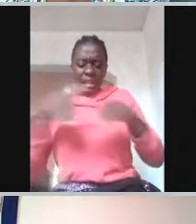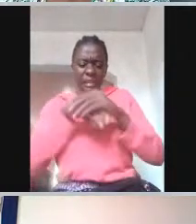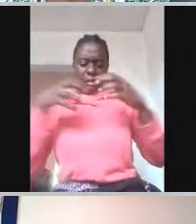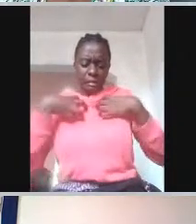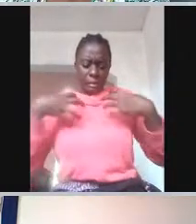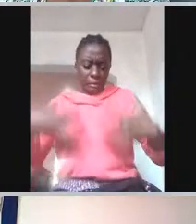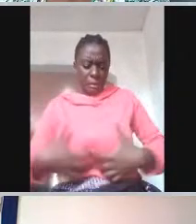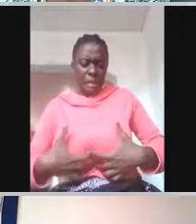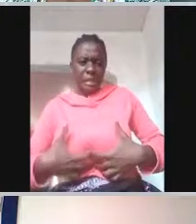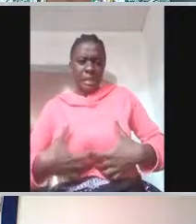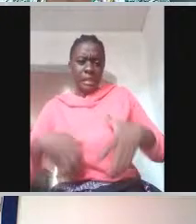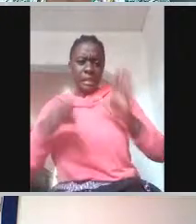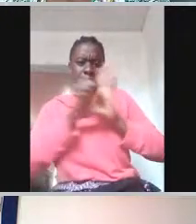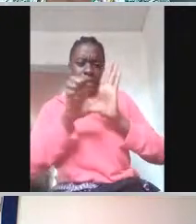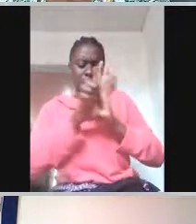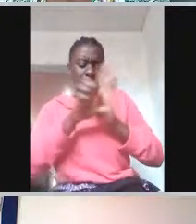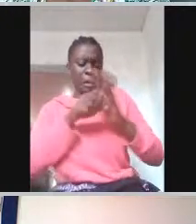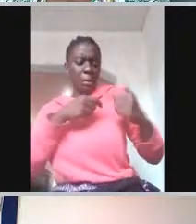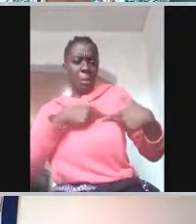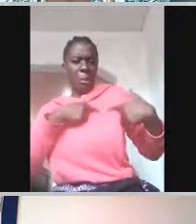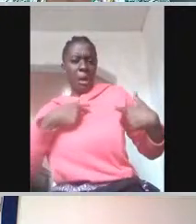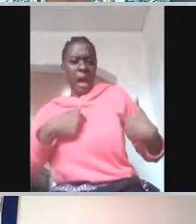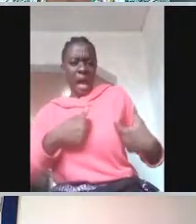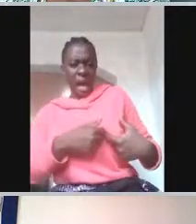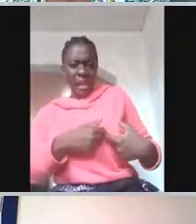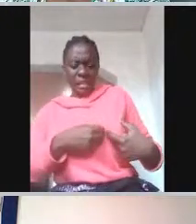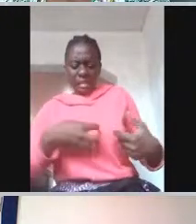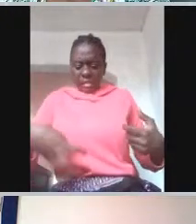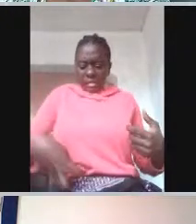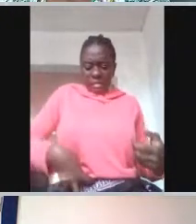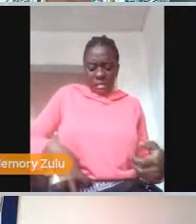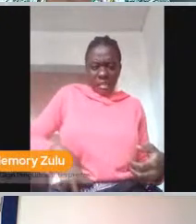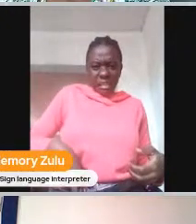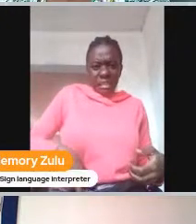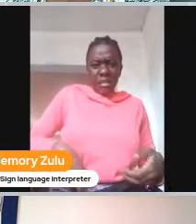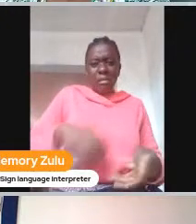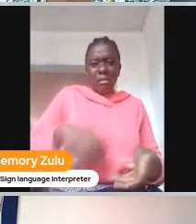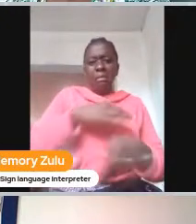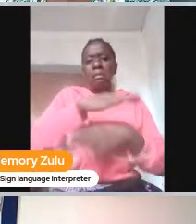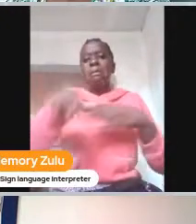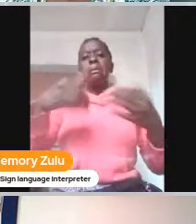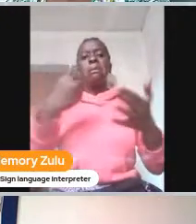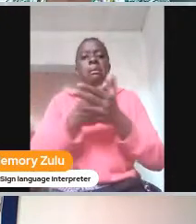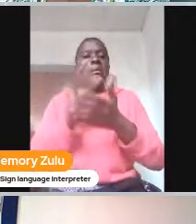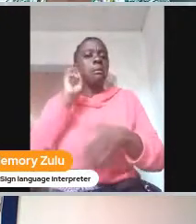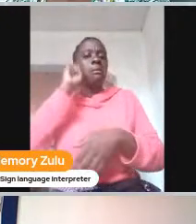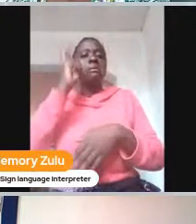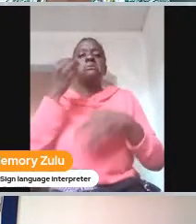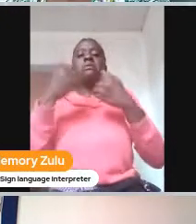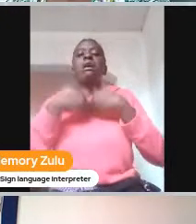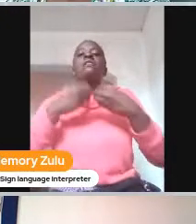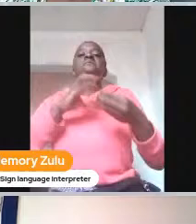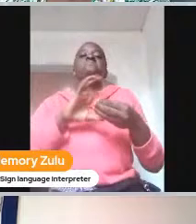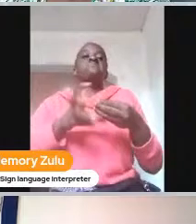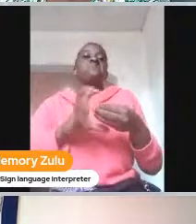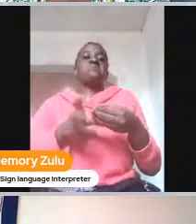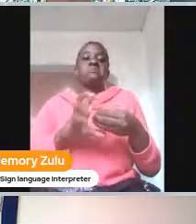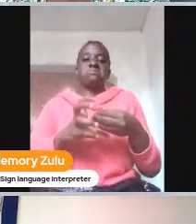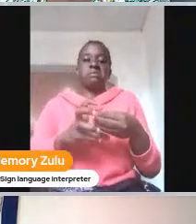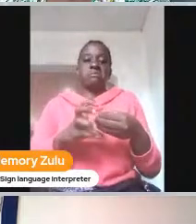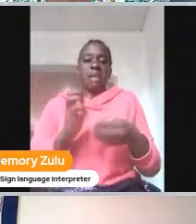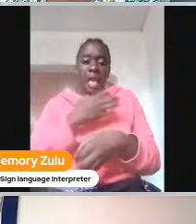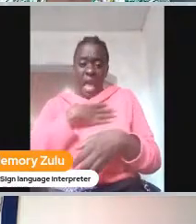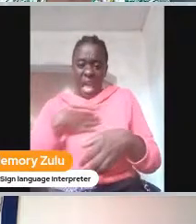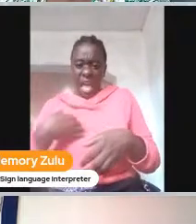and other many organs because the bacteria have invaded those organs. And someone may present with a